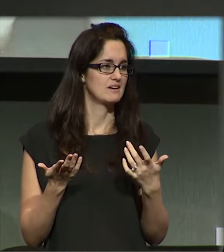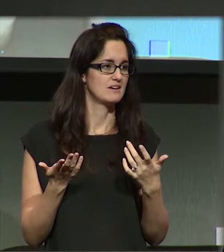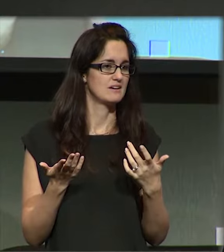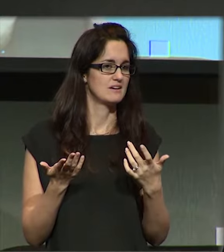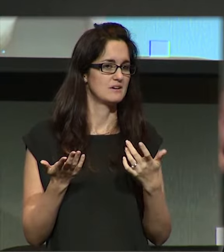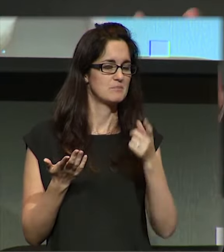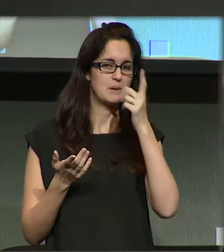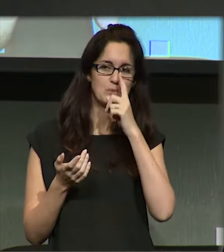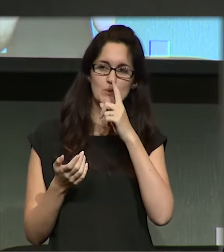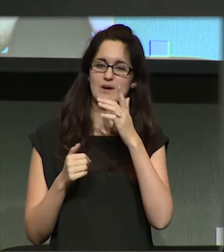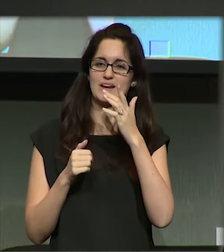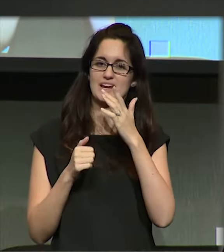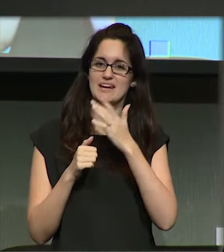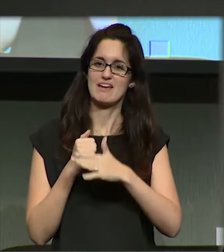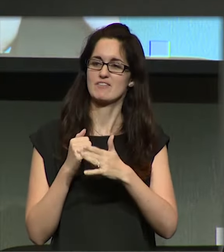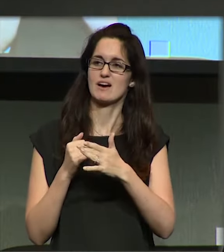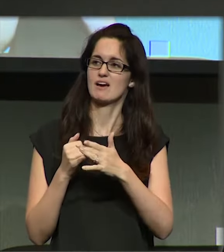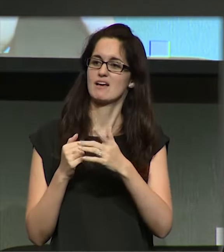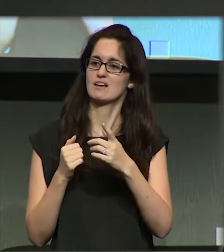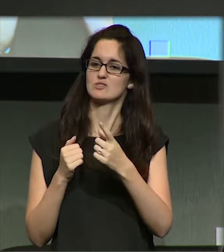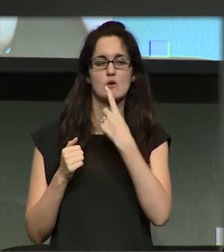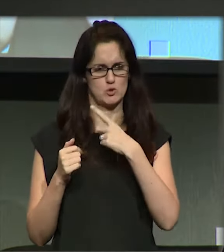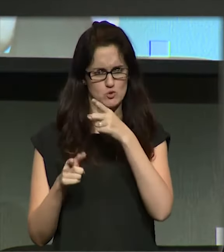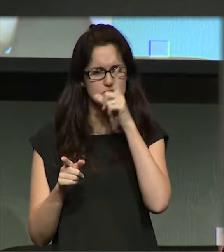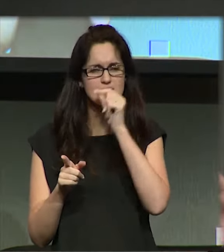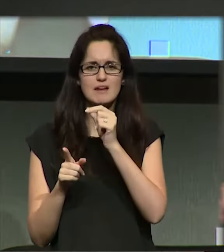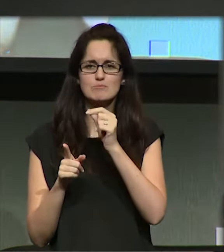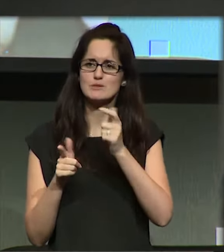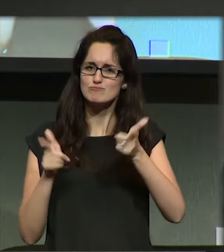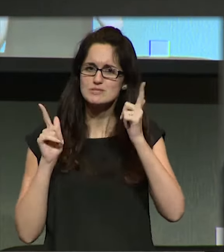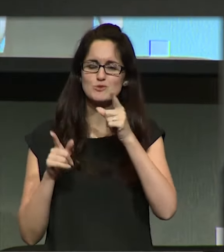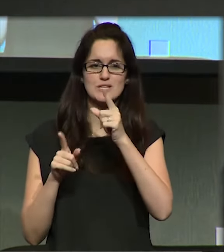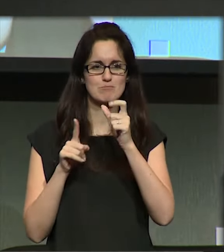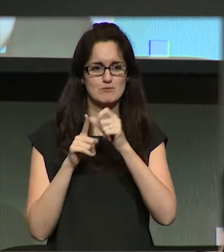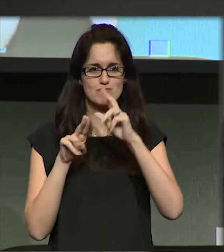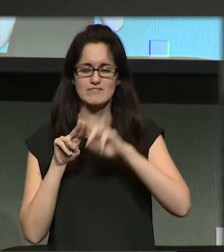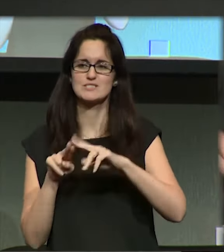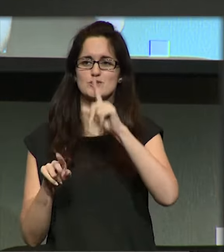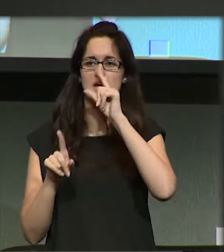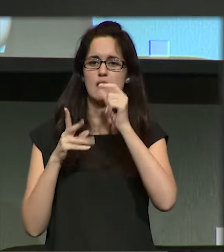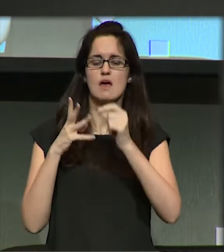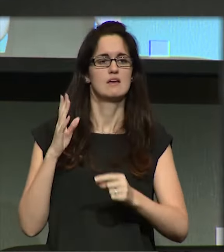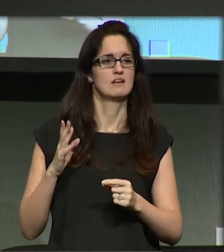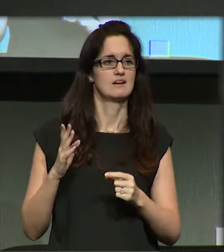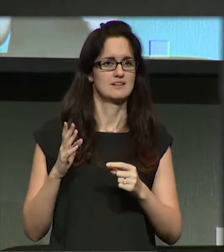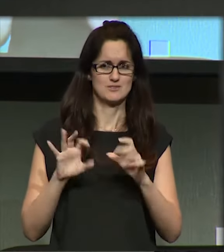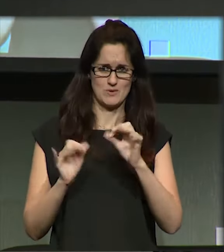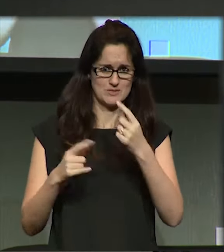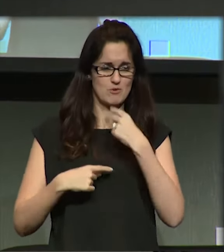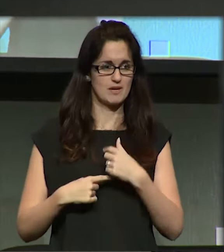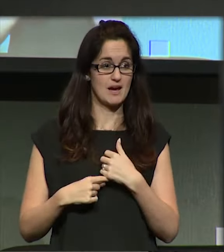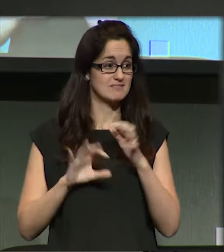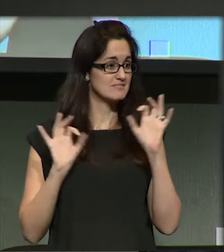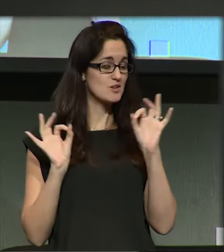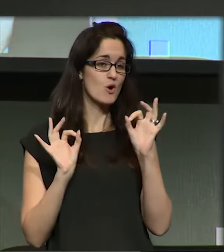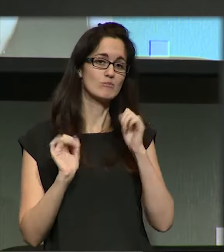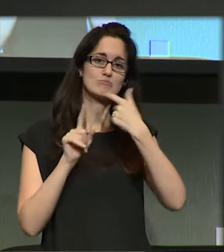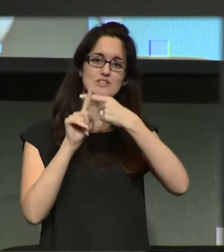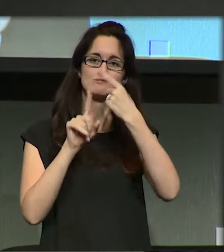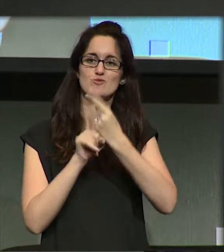led me to believe that I would be a professor of education or a principal of a school or anything like that, certainly not talking in a flash venue like this.